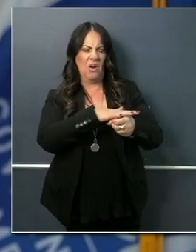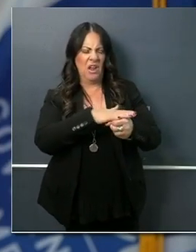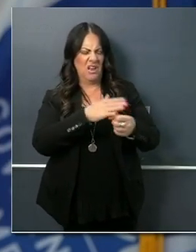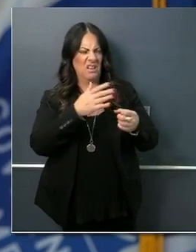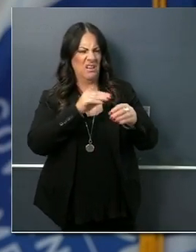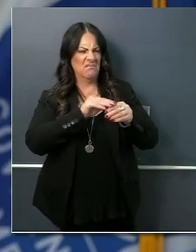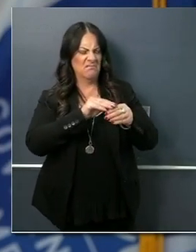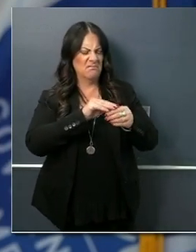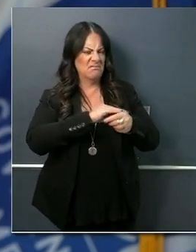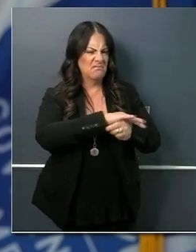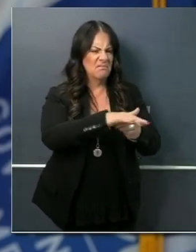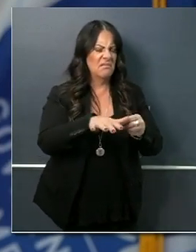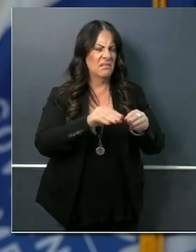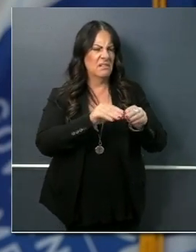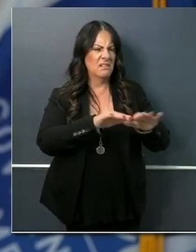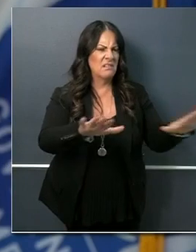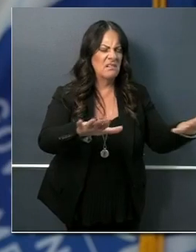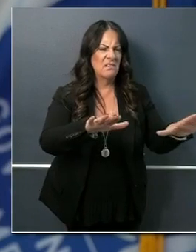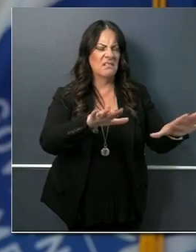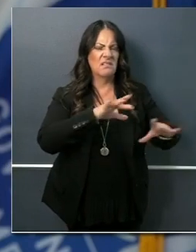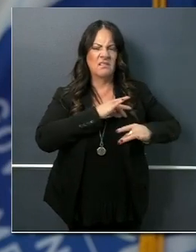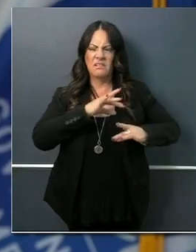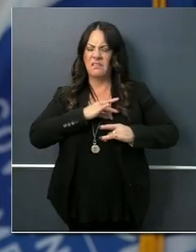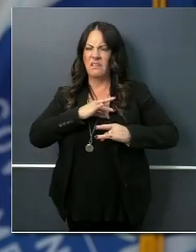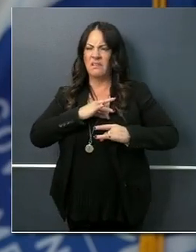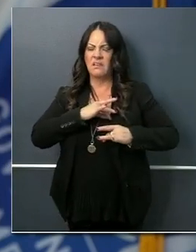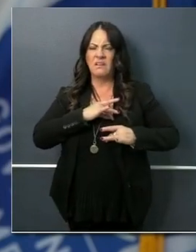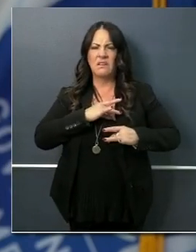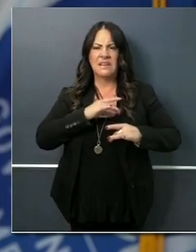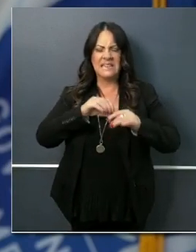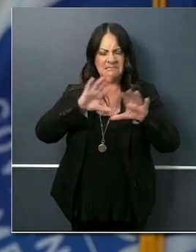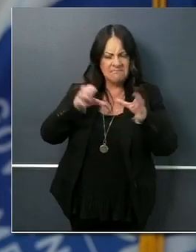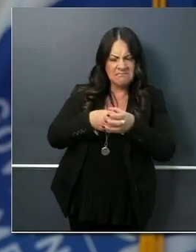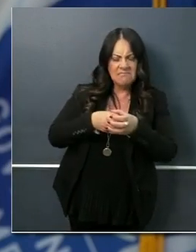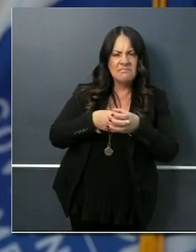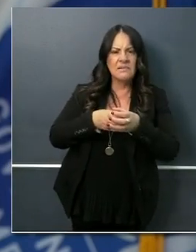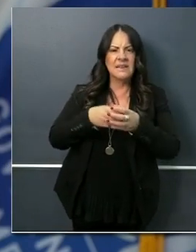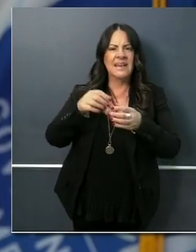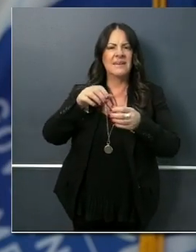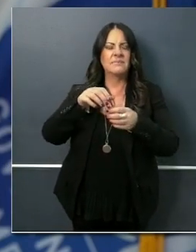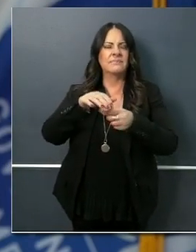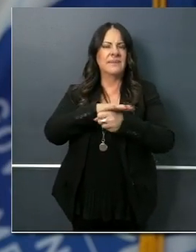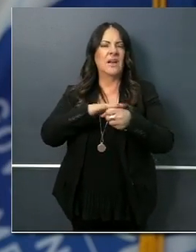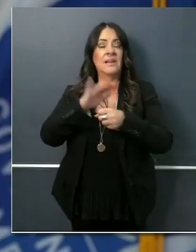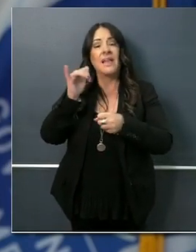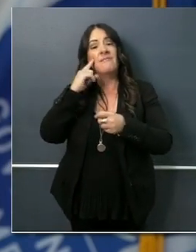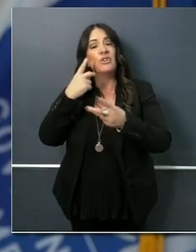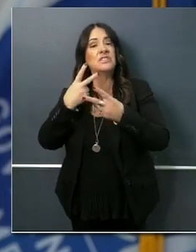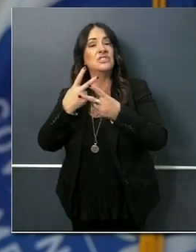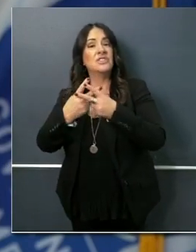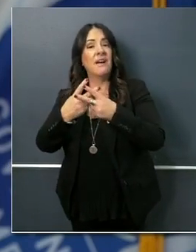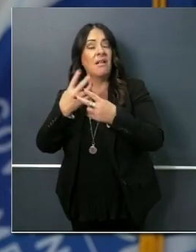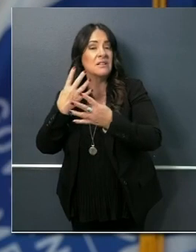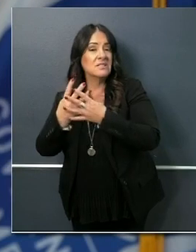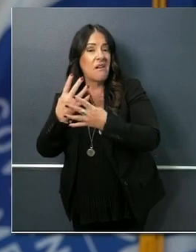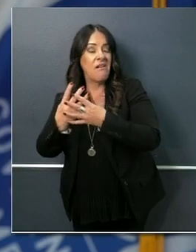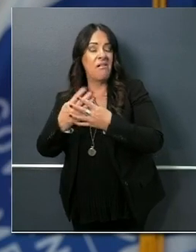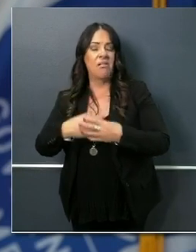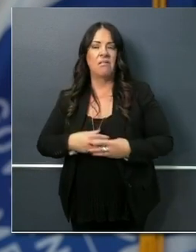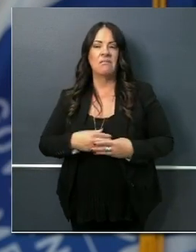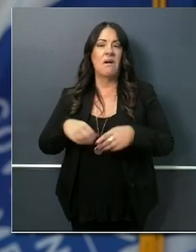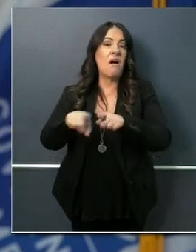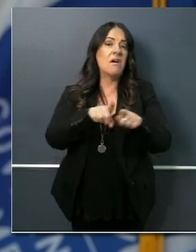cautious and aggressive about. That includes in our congregate settings, in our jails and prisons, and amongst other areas like for the